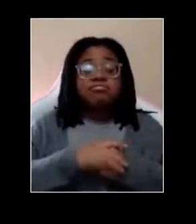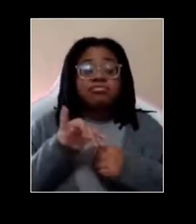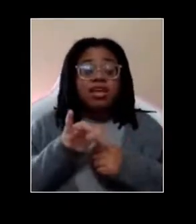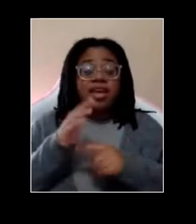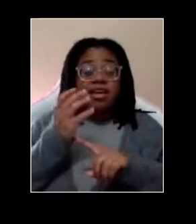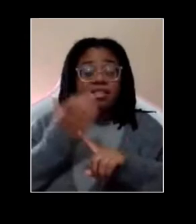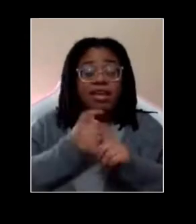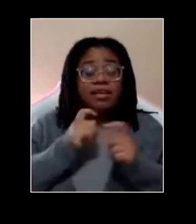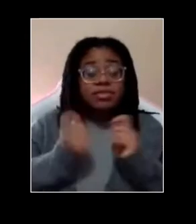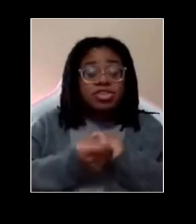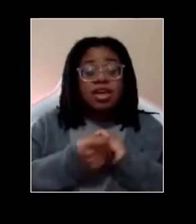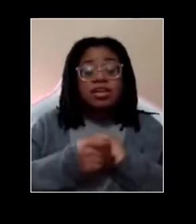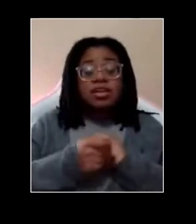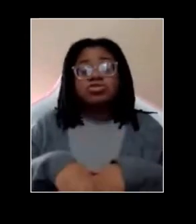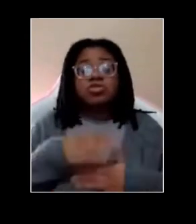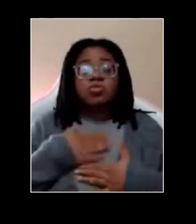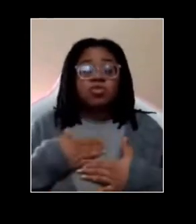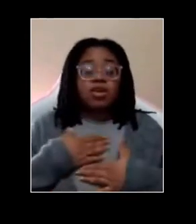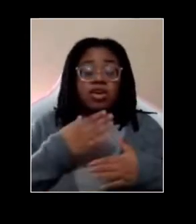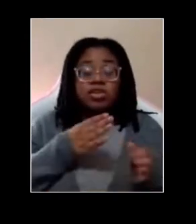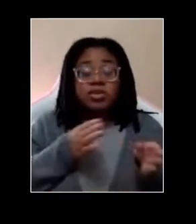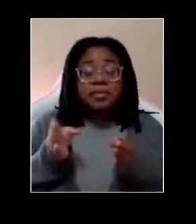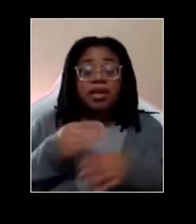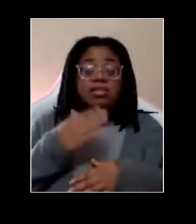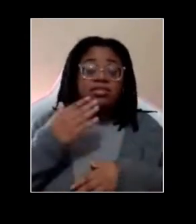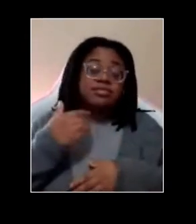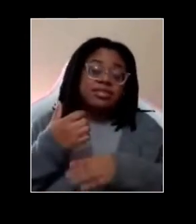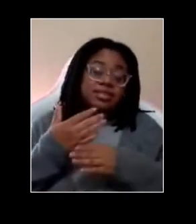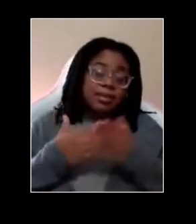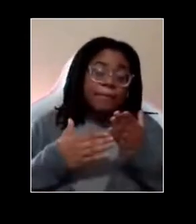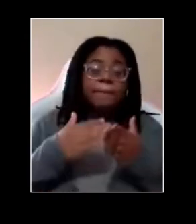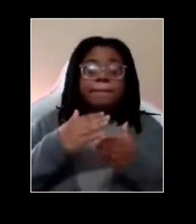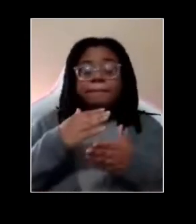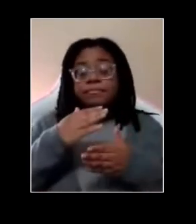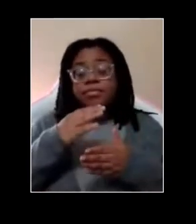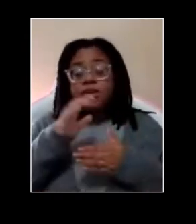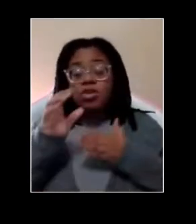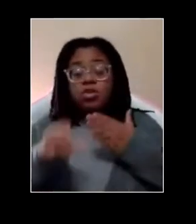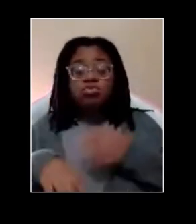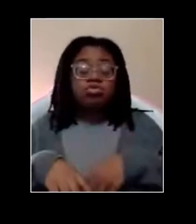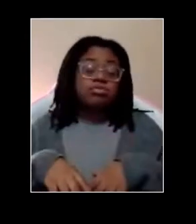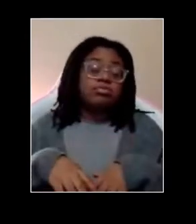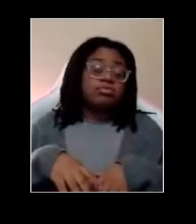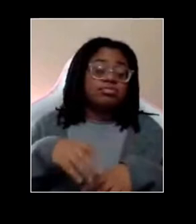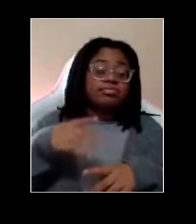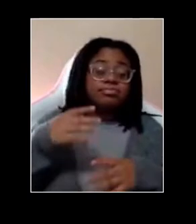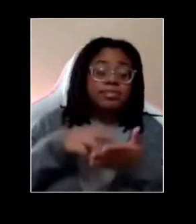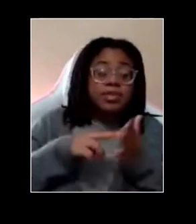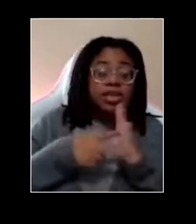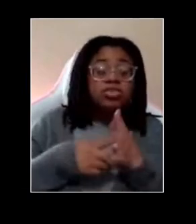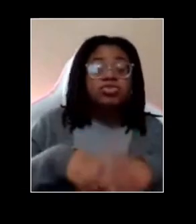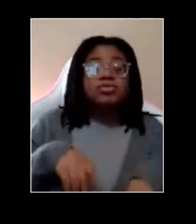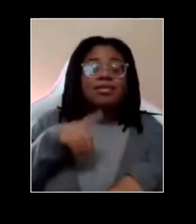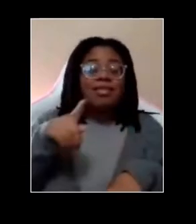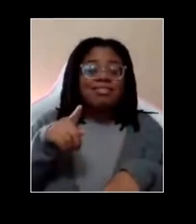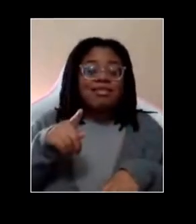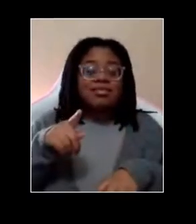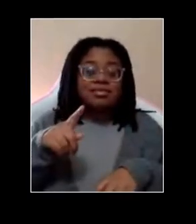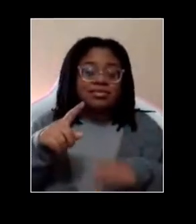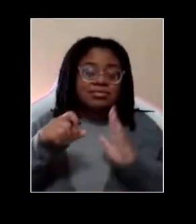change and recreation patterns, followed by some conclusions and implications. So this diagram comes from